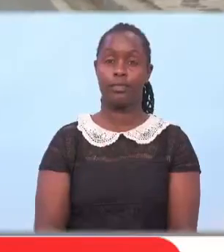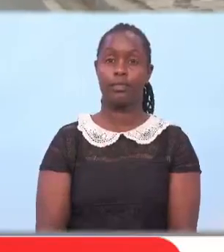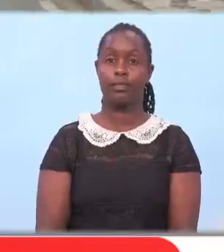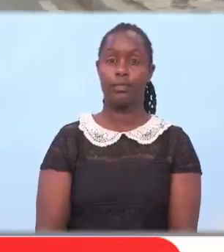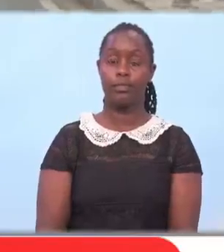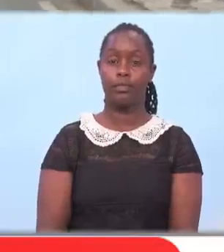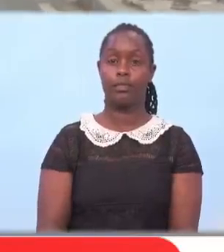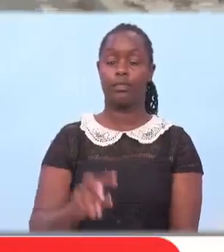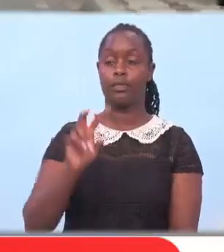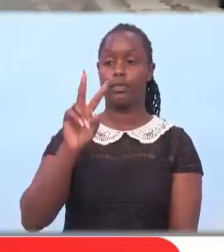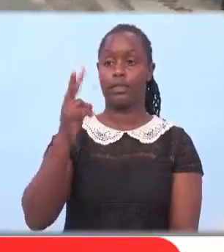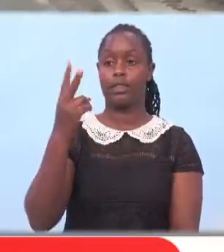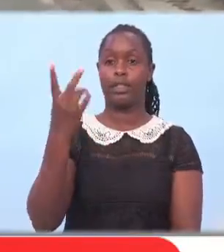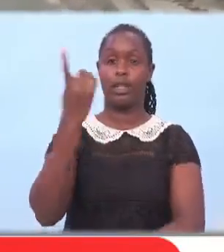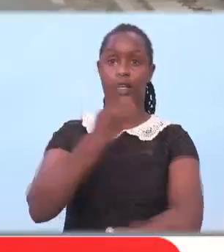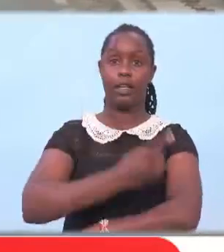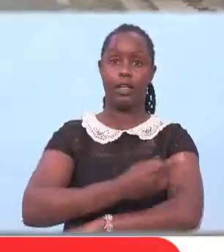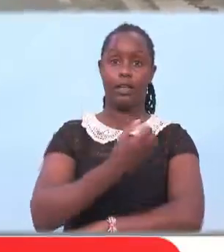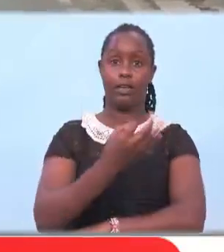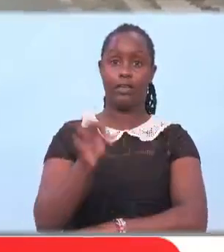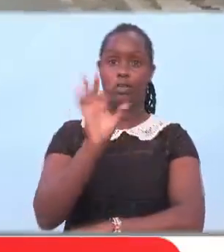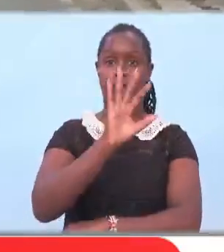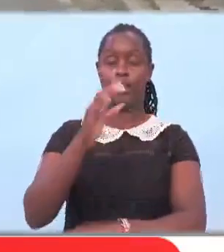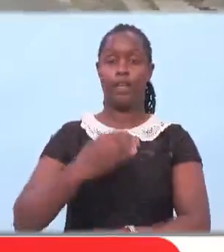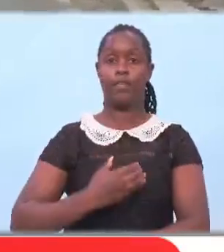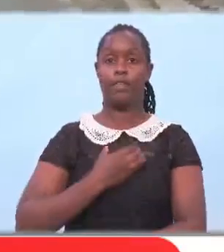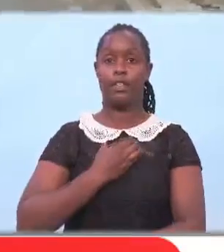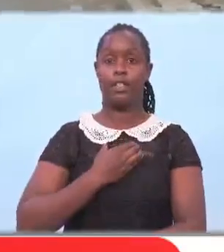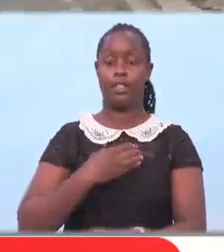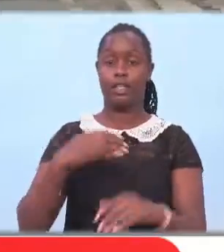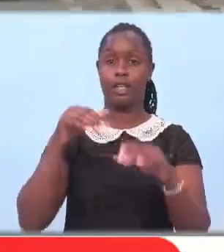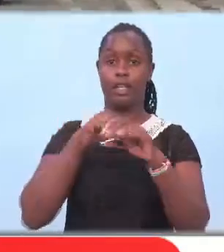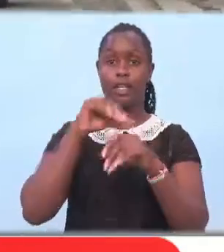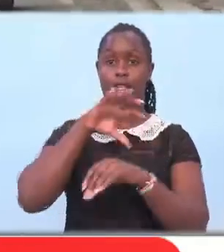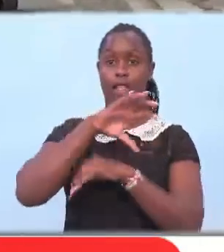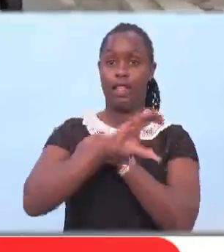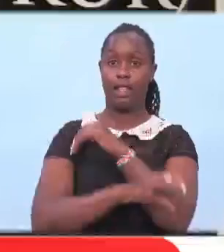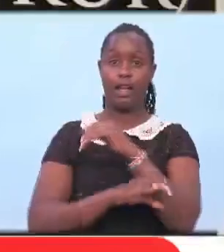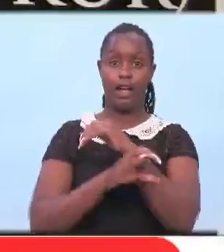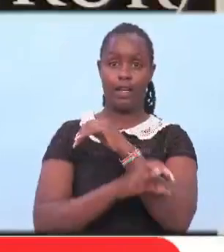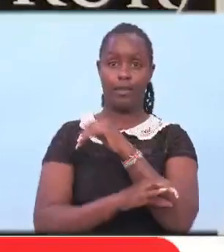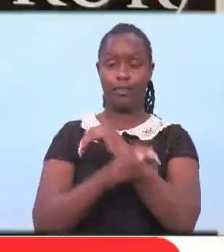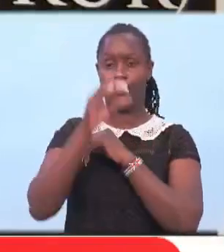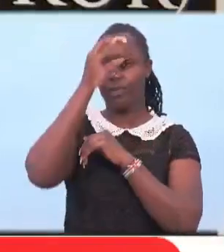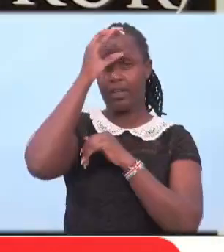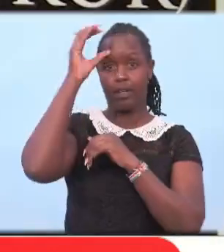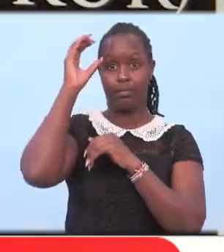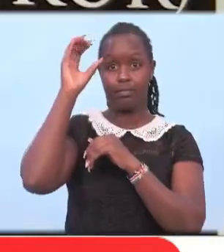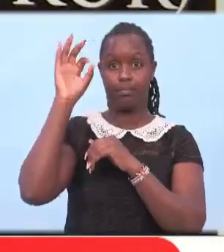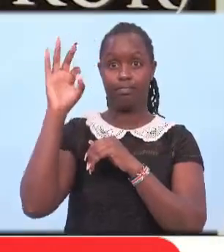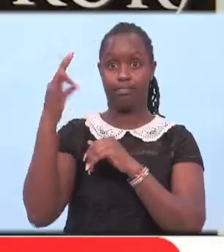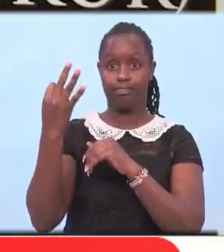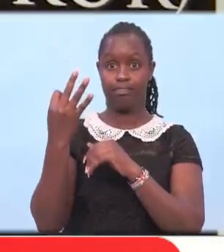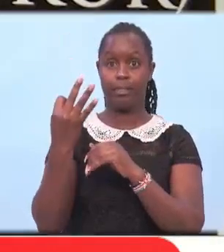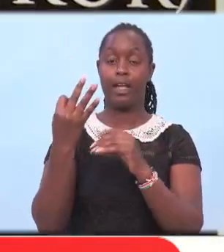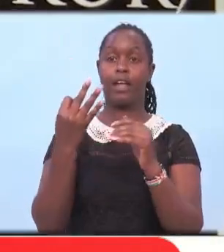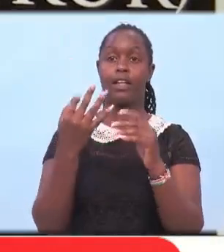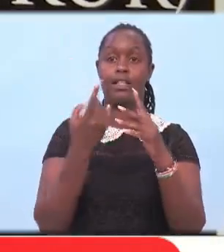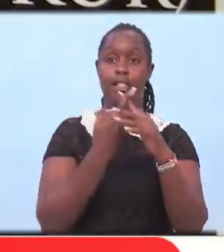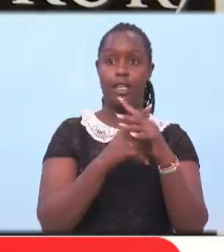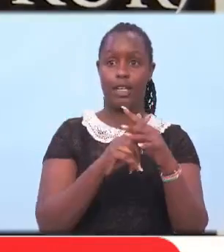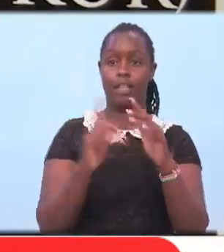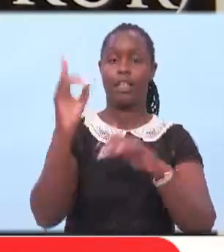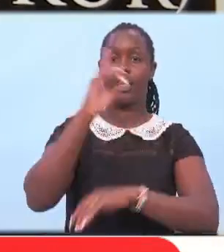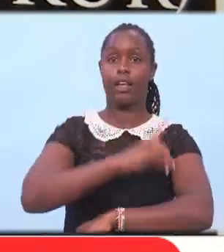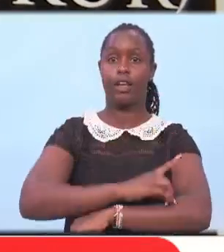For the second day of their visit in the country, King Charles III and Queen Camilla started their day by visiting